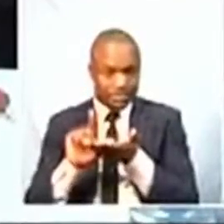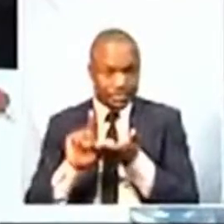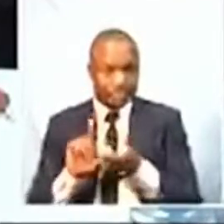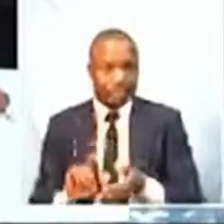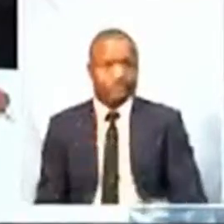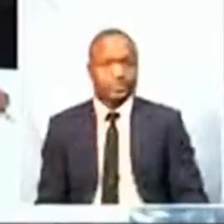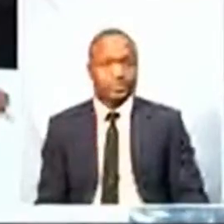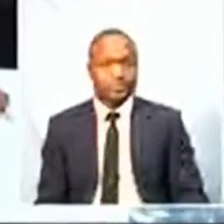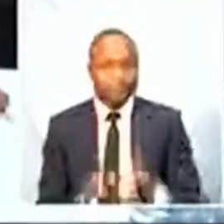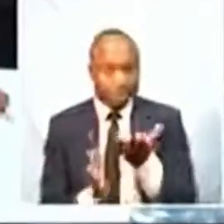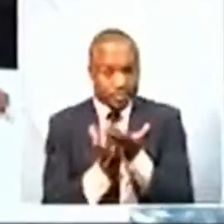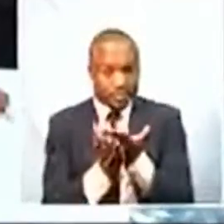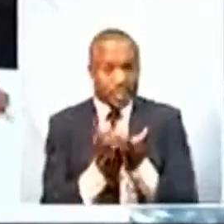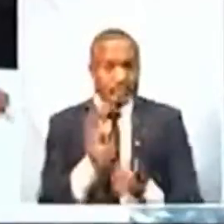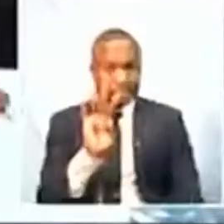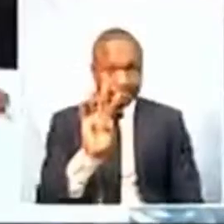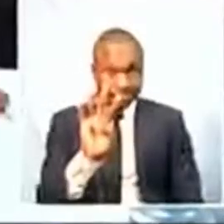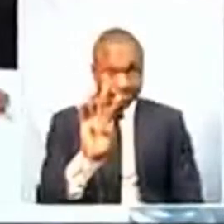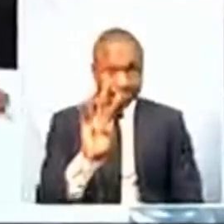Then Appendix 4.